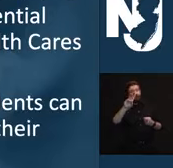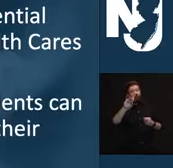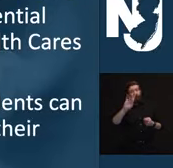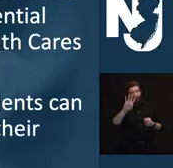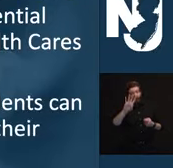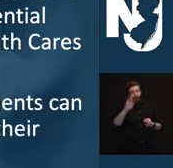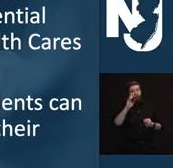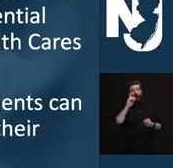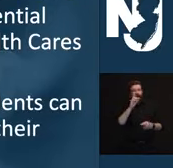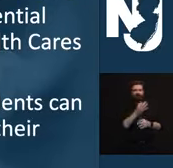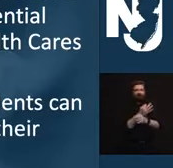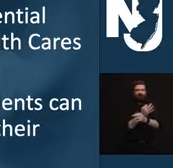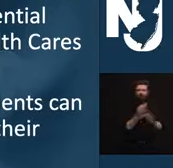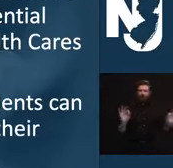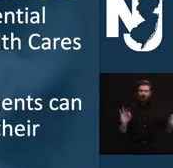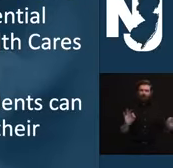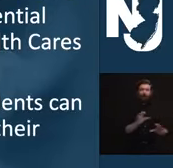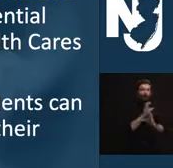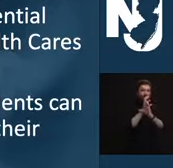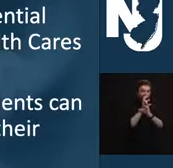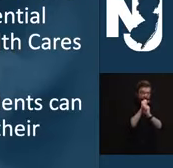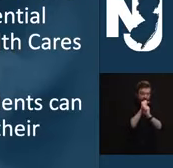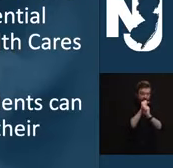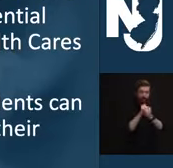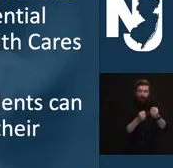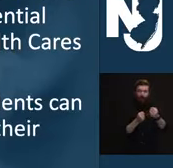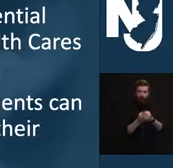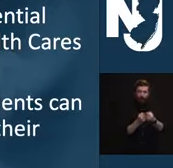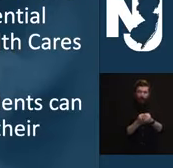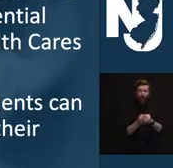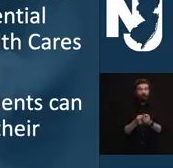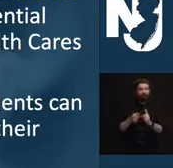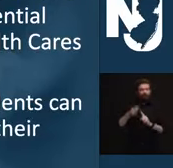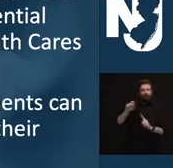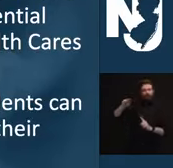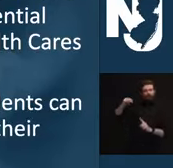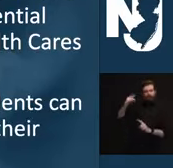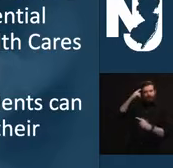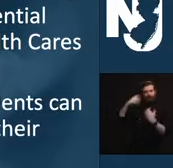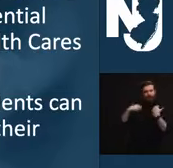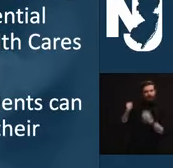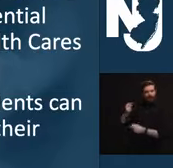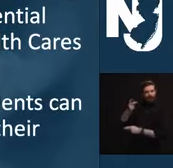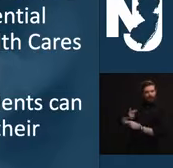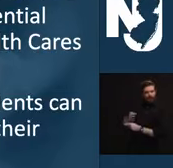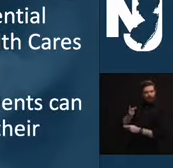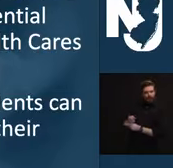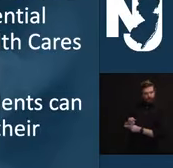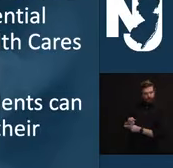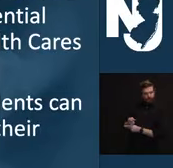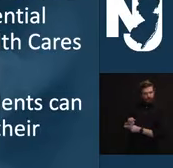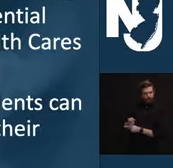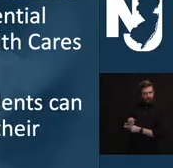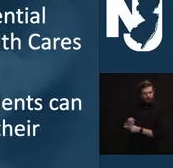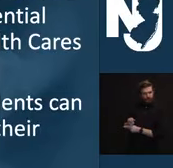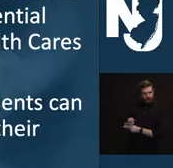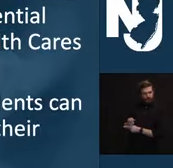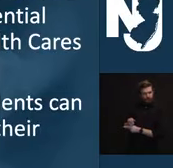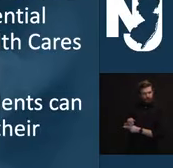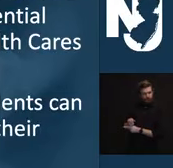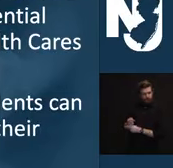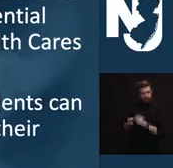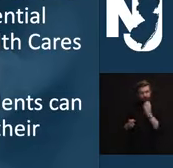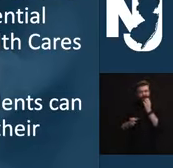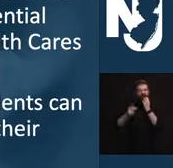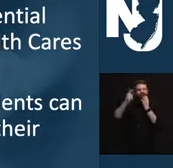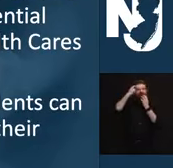Mental Health Cares, a partnership between the Department of Human Services and the Mental Health Association of New Jersey.